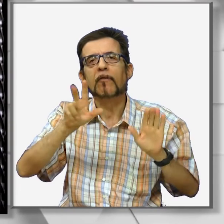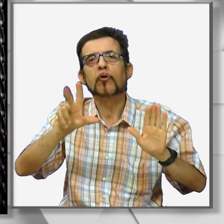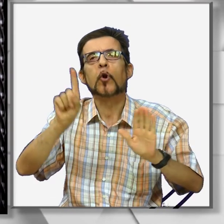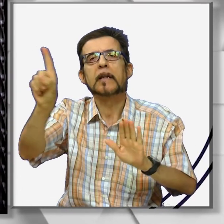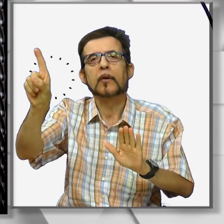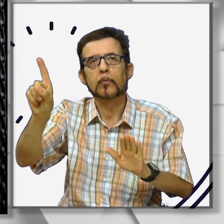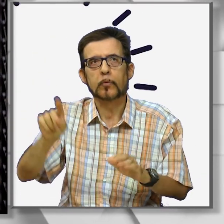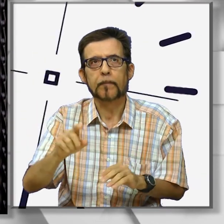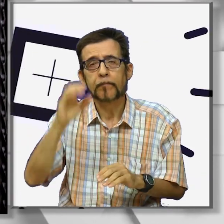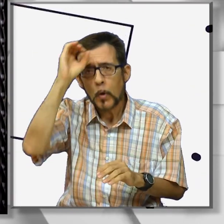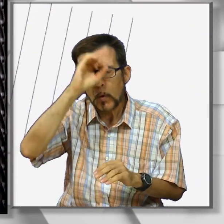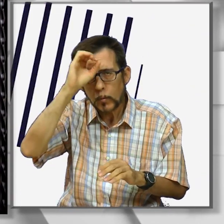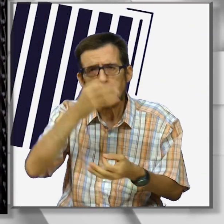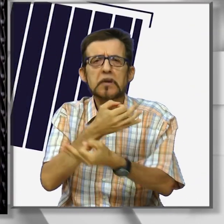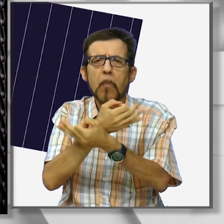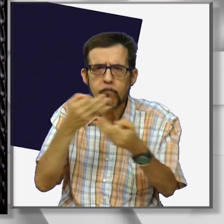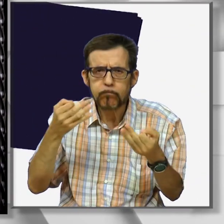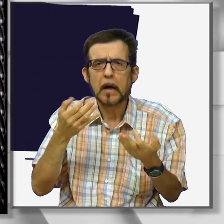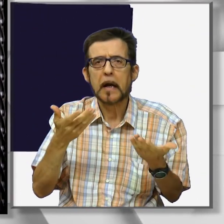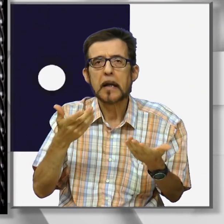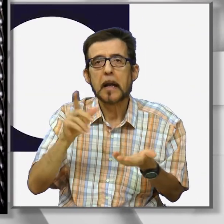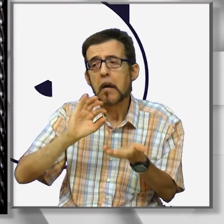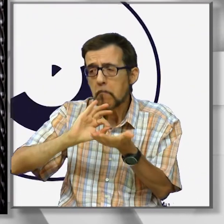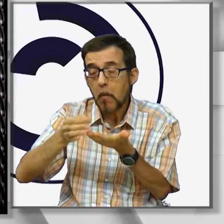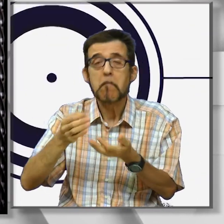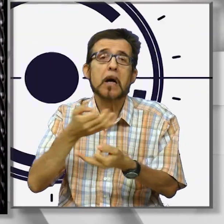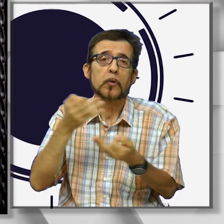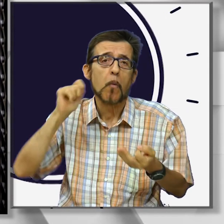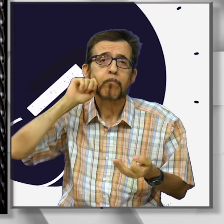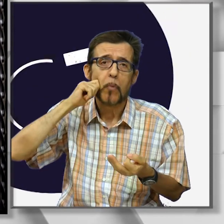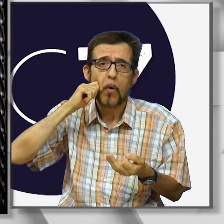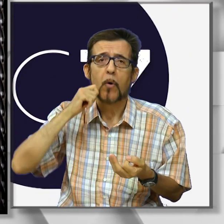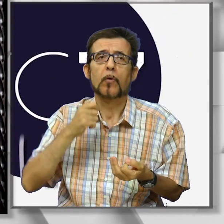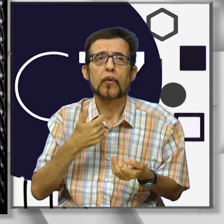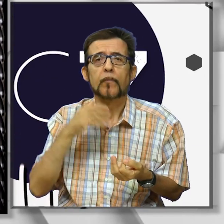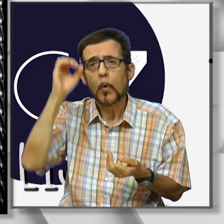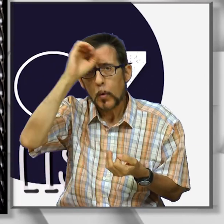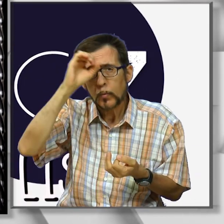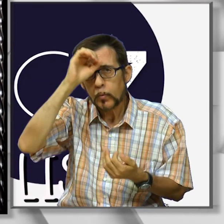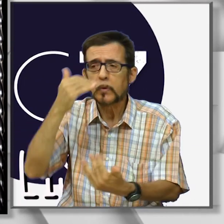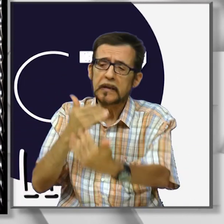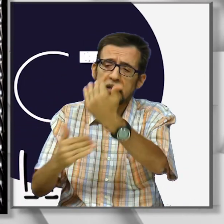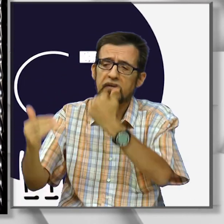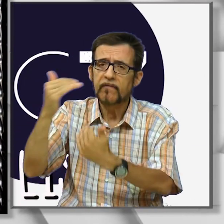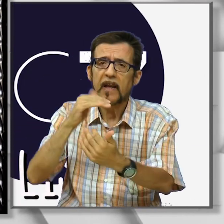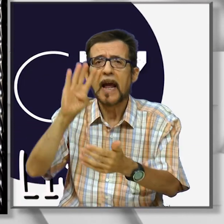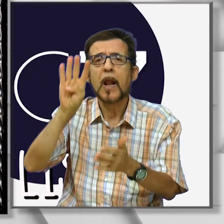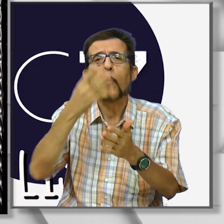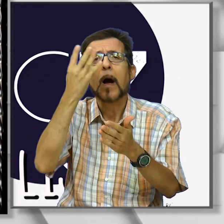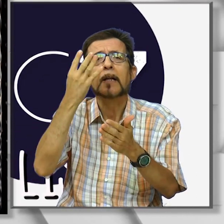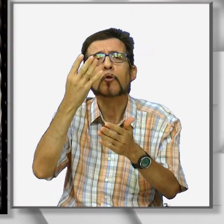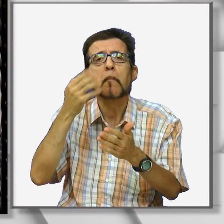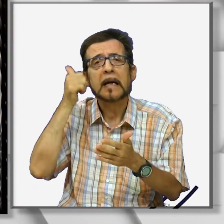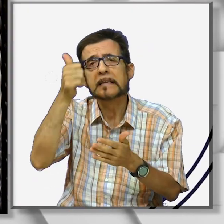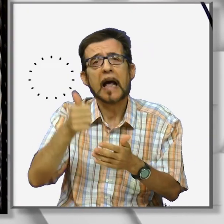The tourism is going well in Sardegna. This is positive moment for us. The tourists are 4 months all year and the